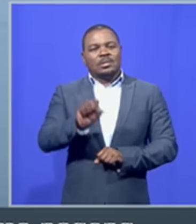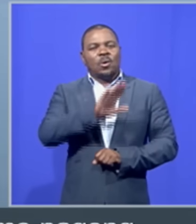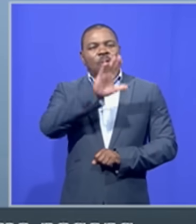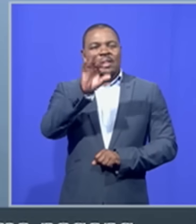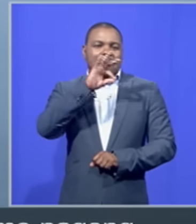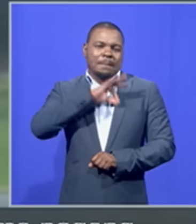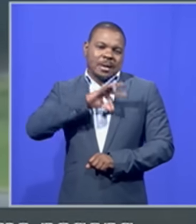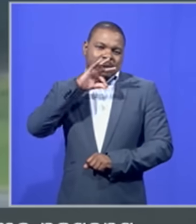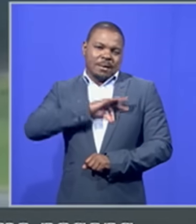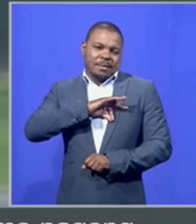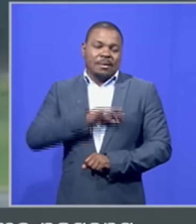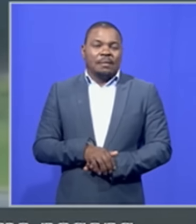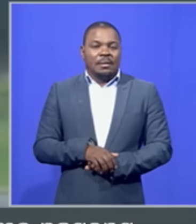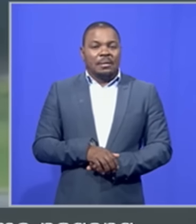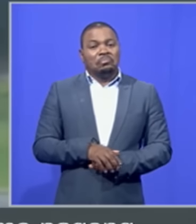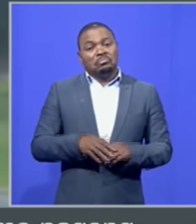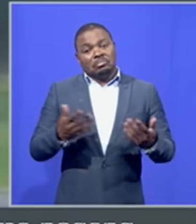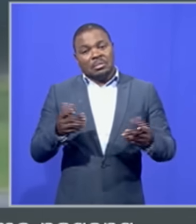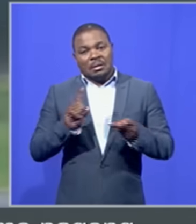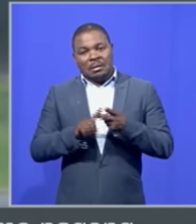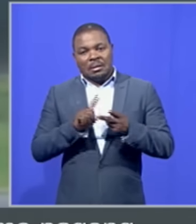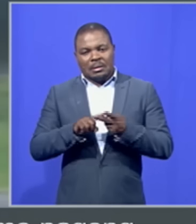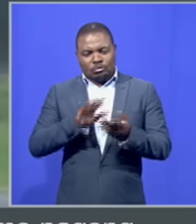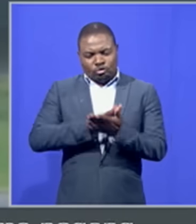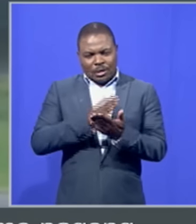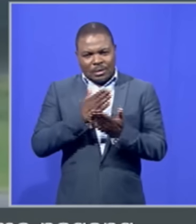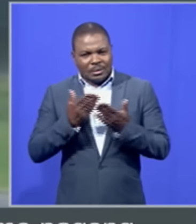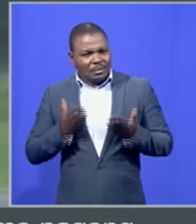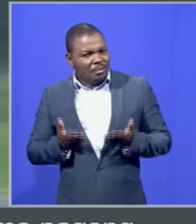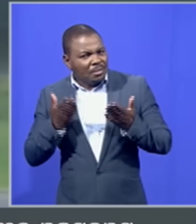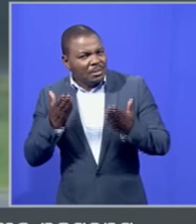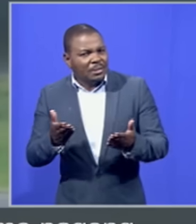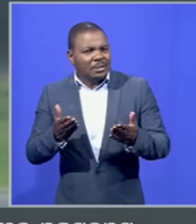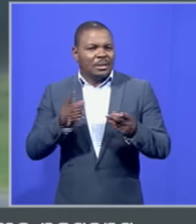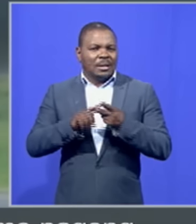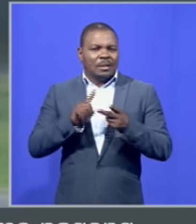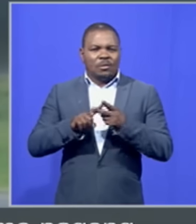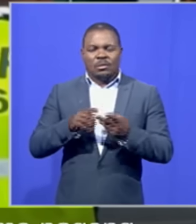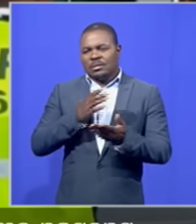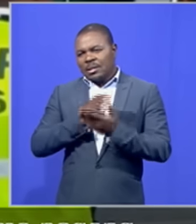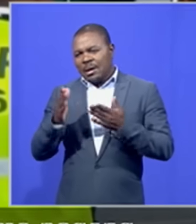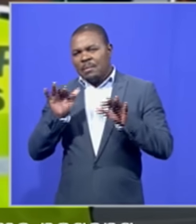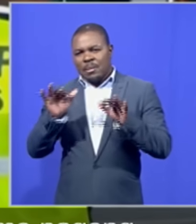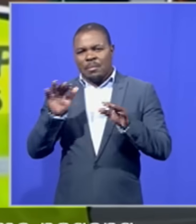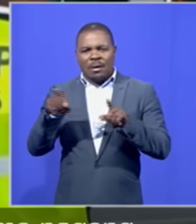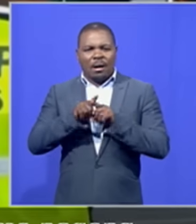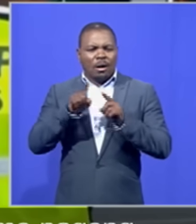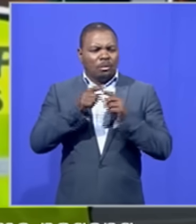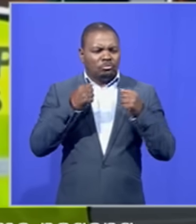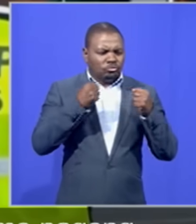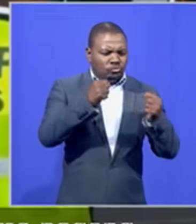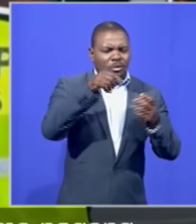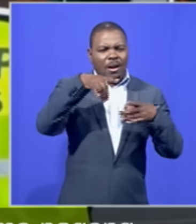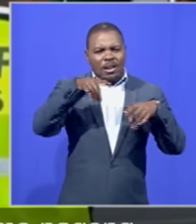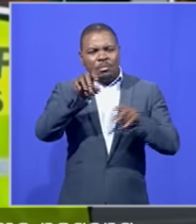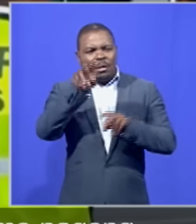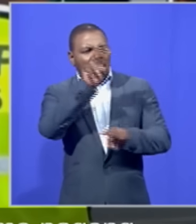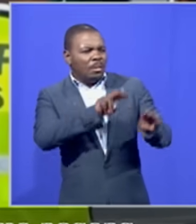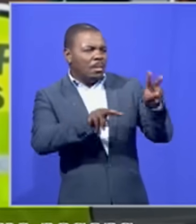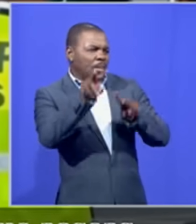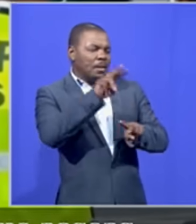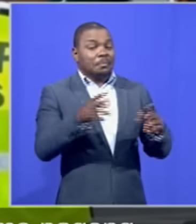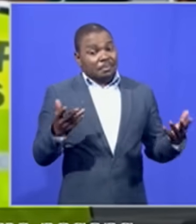ba ileng gore ba dira di translation services ba ileng gore ba ira di hospitality services the game drive jalo le jalo ba ileng